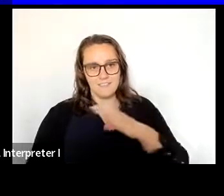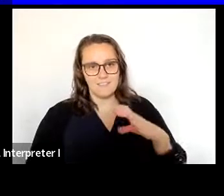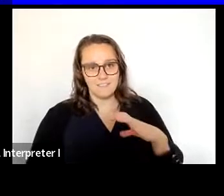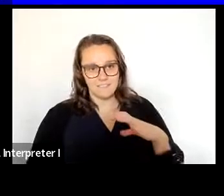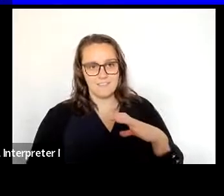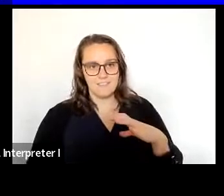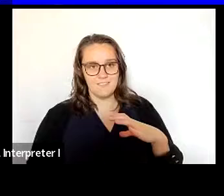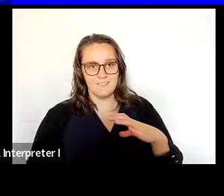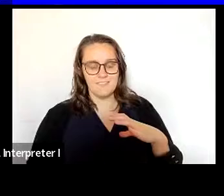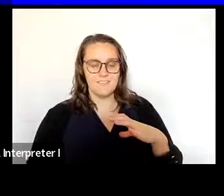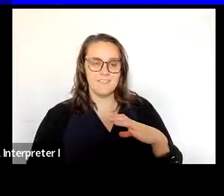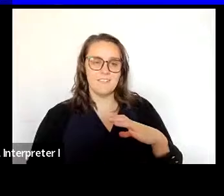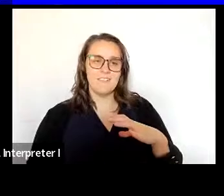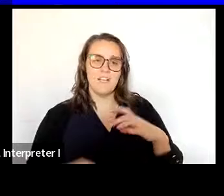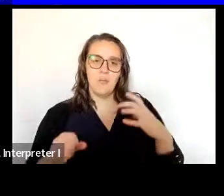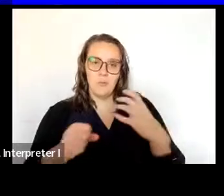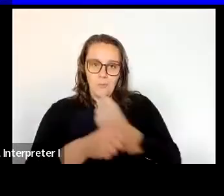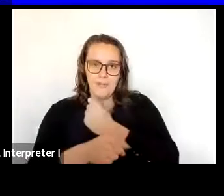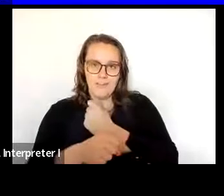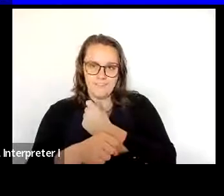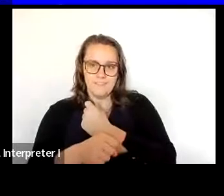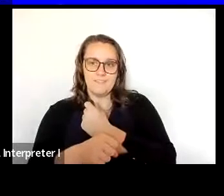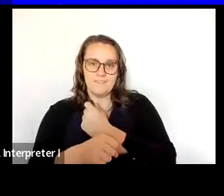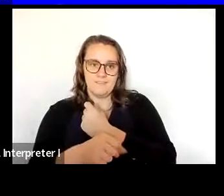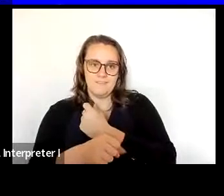of the District of Columbia. She won and was one